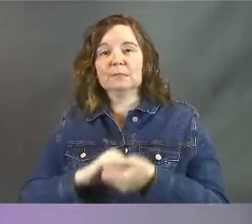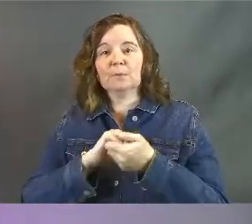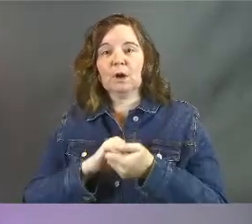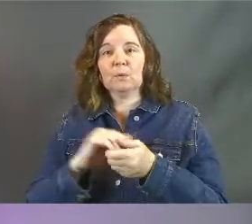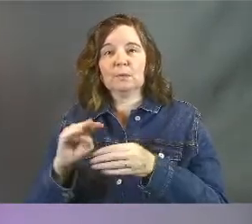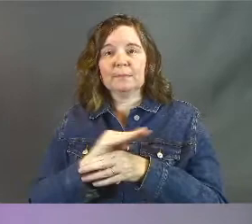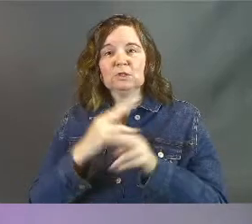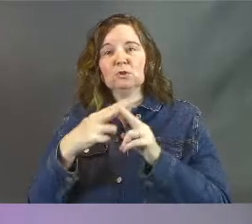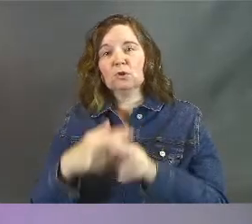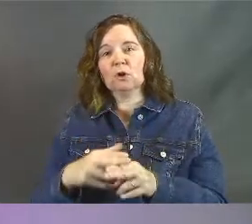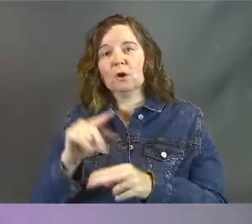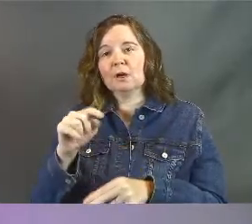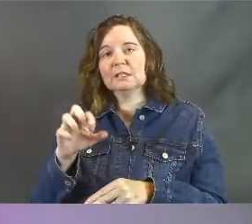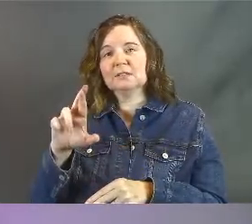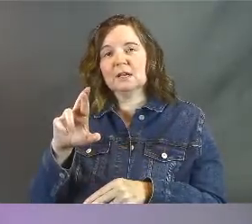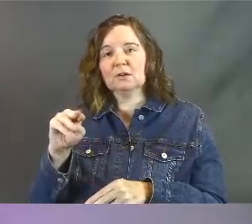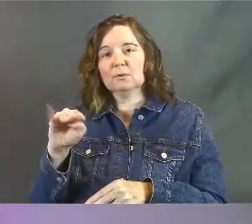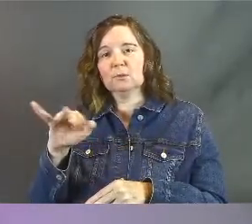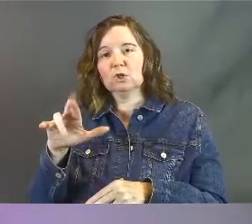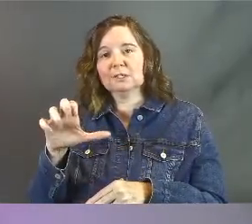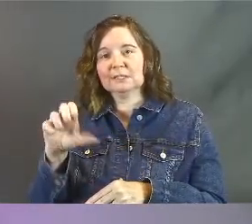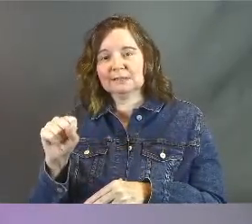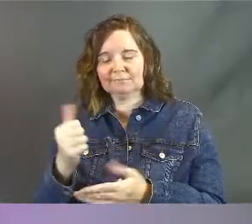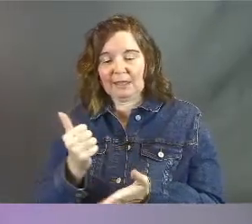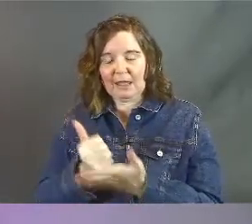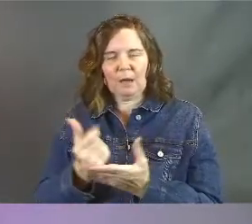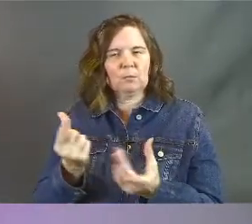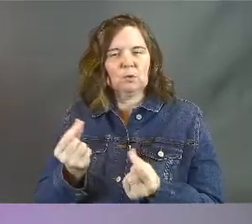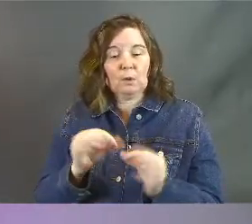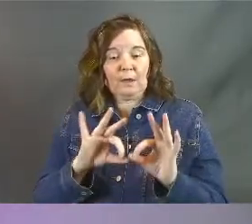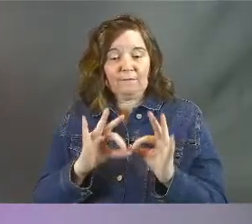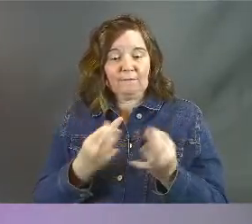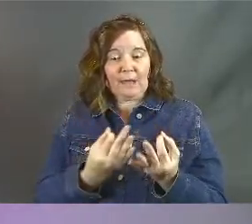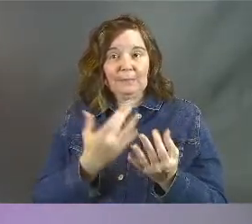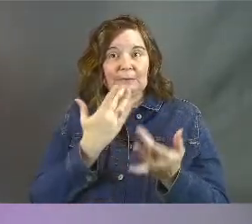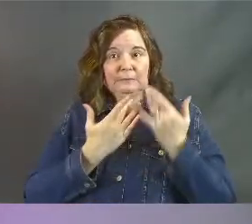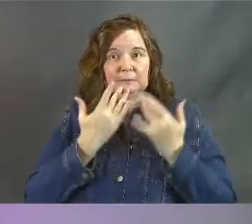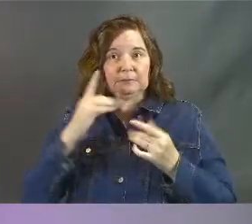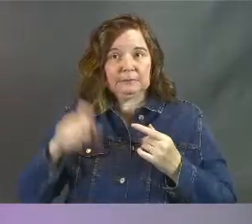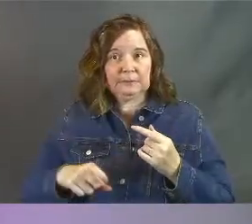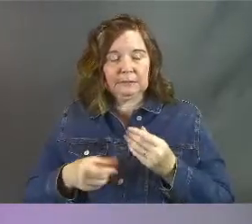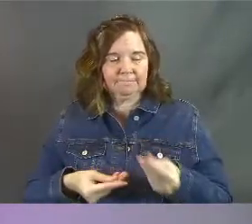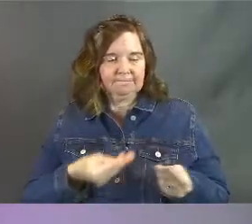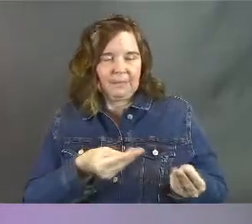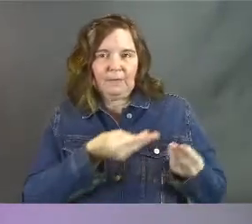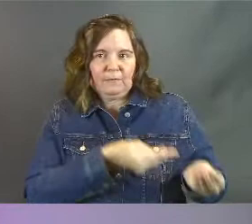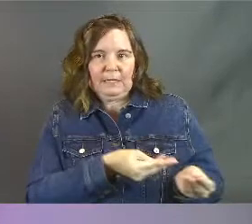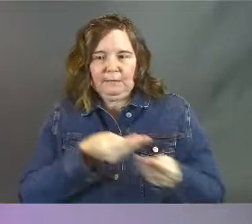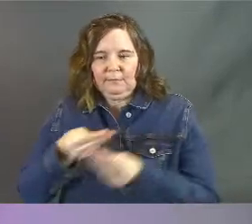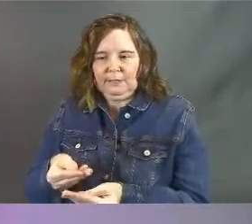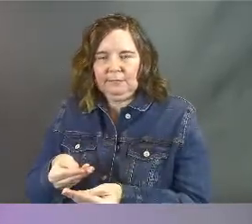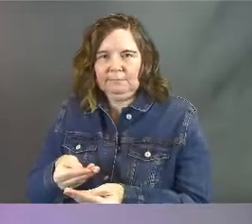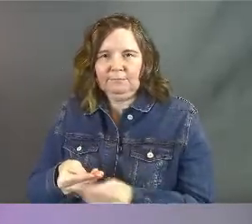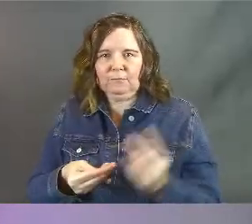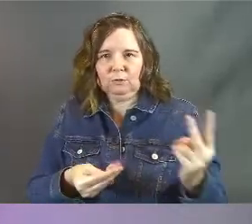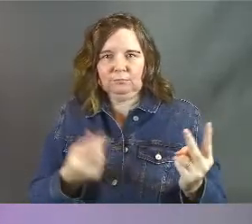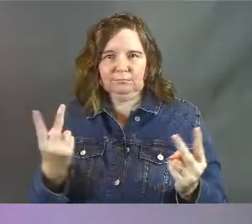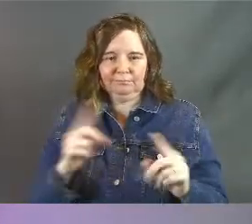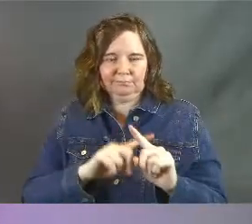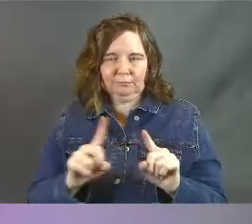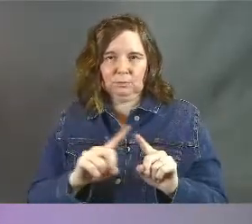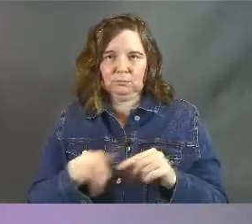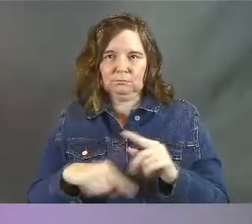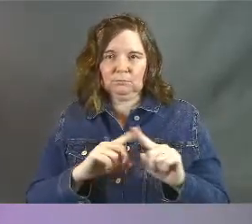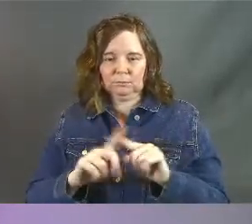with a ministry called Tender Mercies, and they help feed families in need. And for every first-time guest card that's turned in, we make a donation on your behalf to that